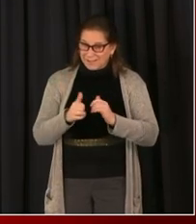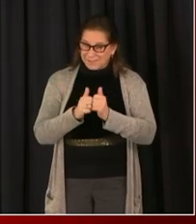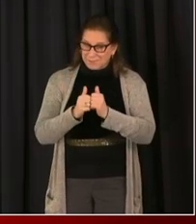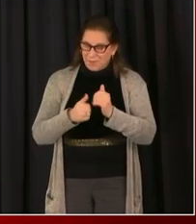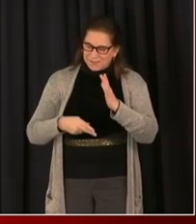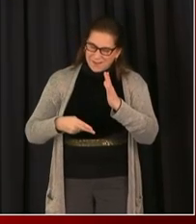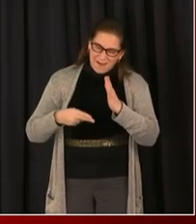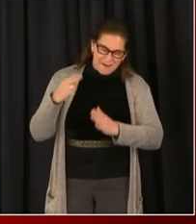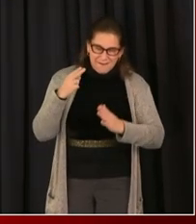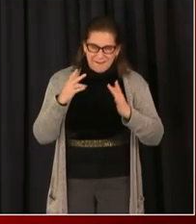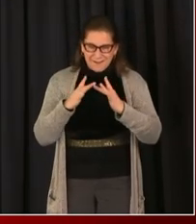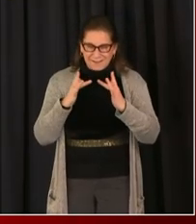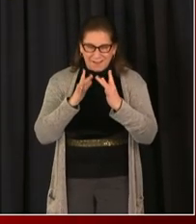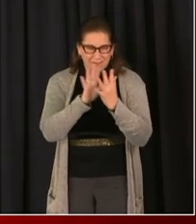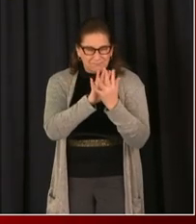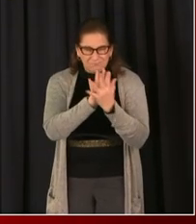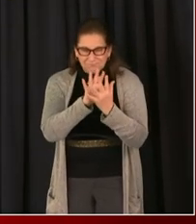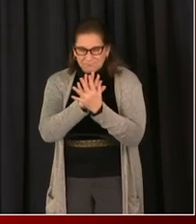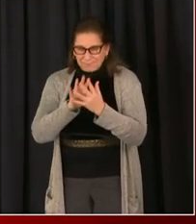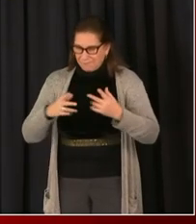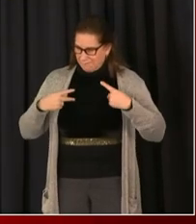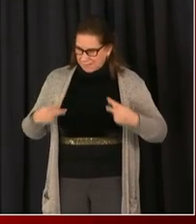physical activities as well.